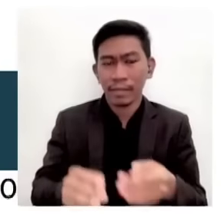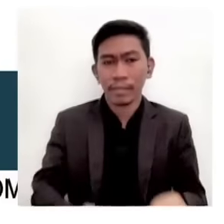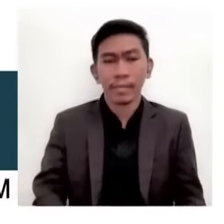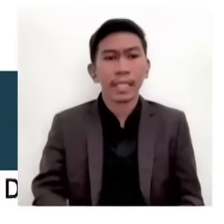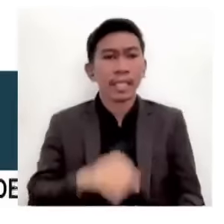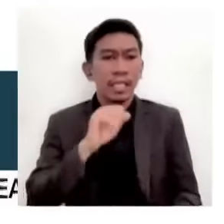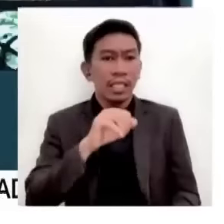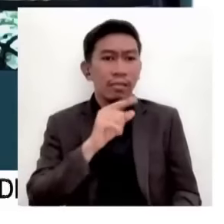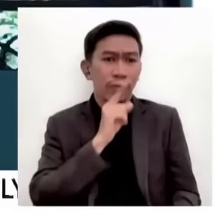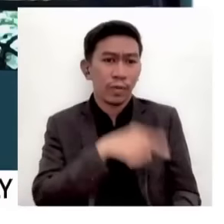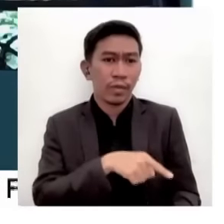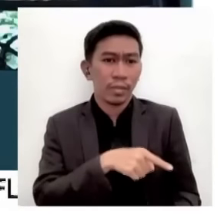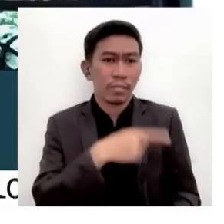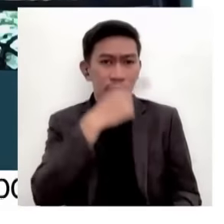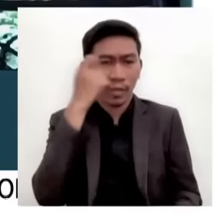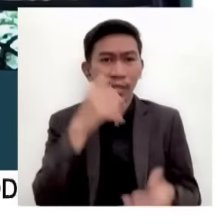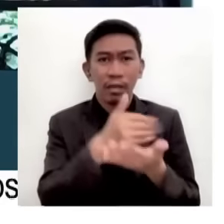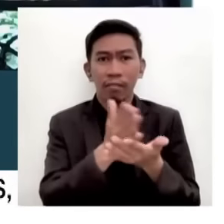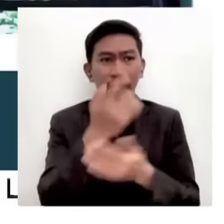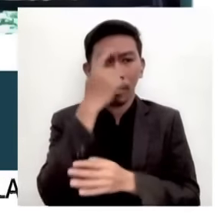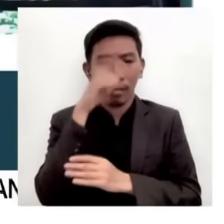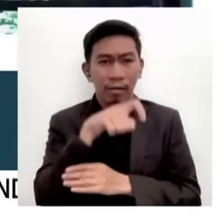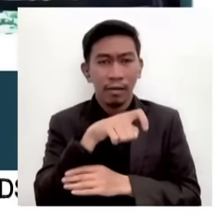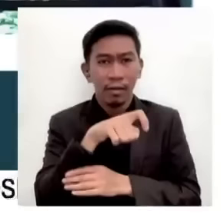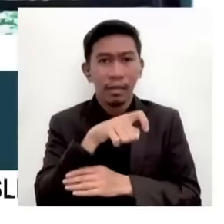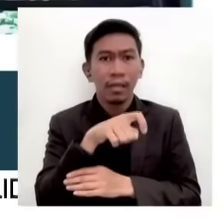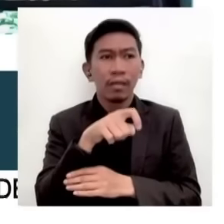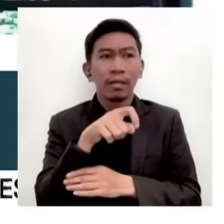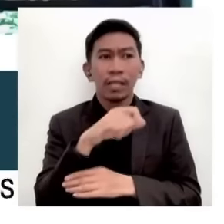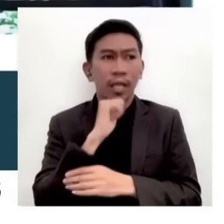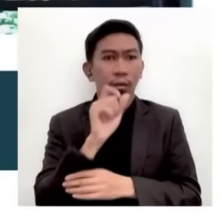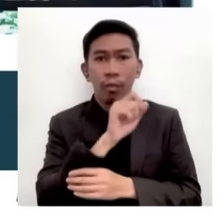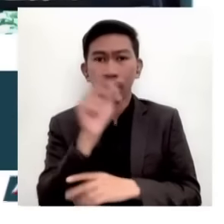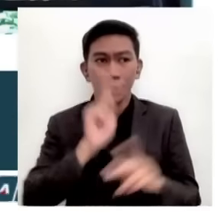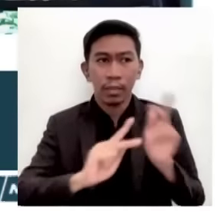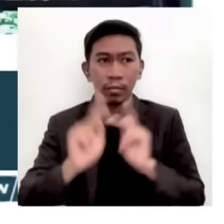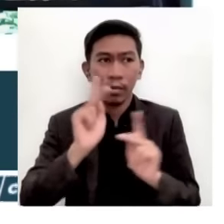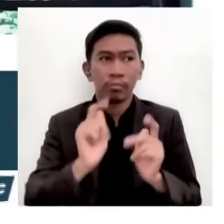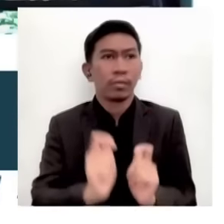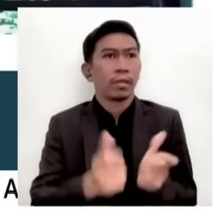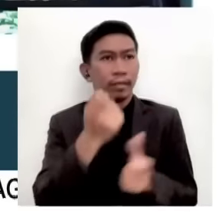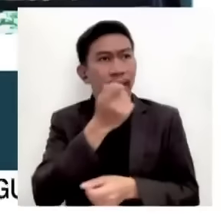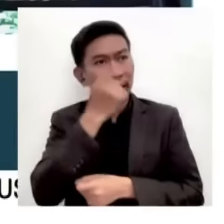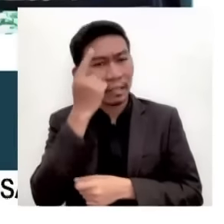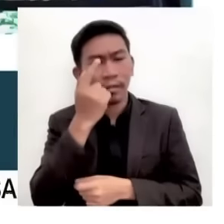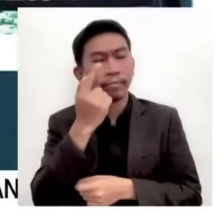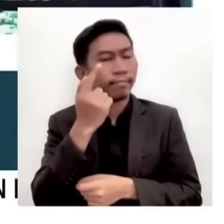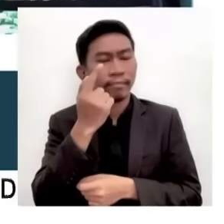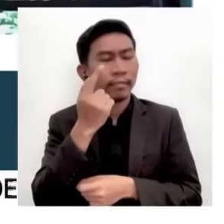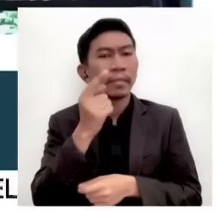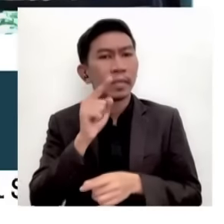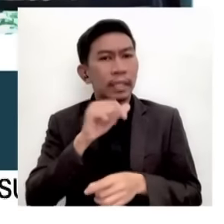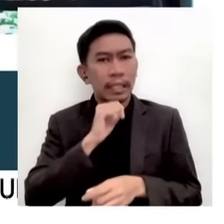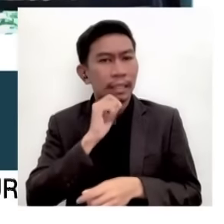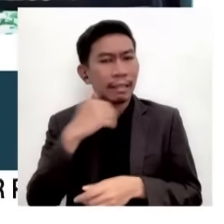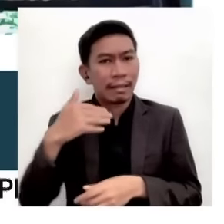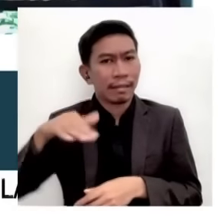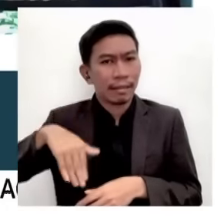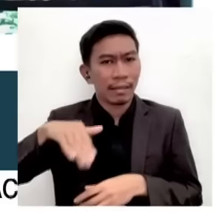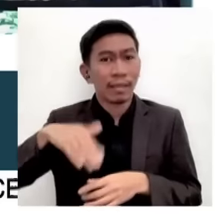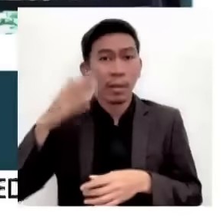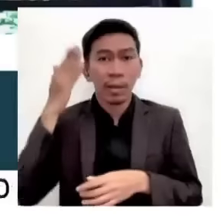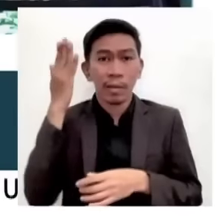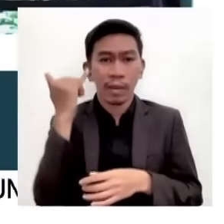nakakaintindi. Hindi naman lahat ng tao kagad-agad naiintindihan nila yung gagawin, no? Dahil medyo,